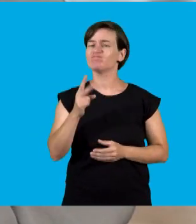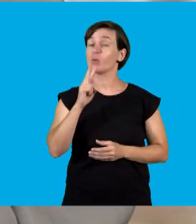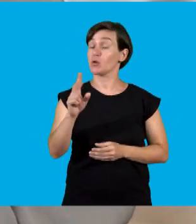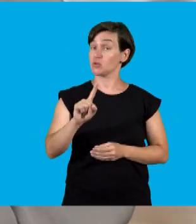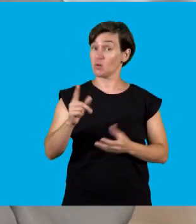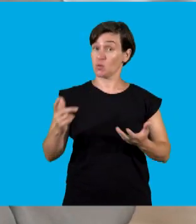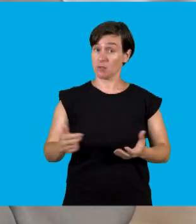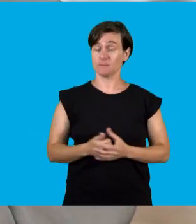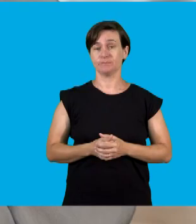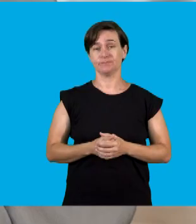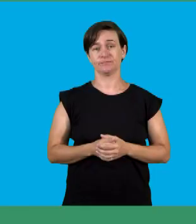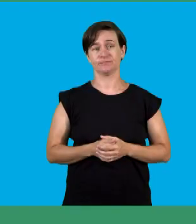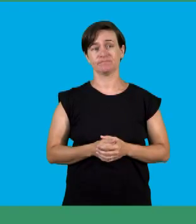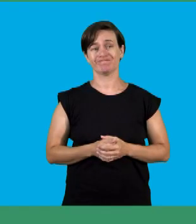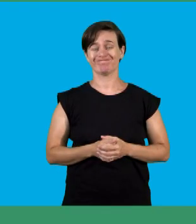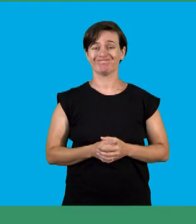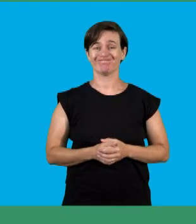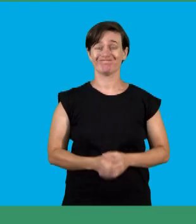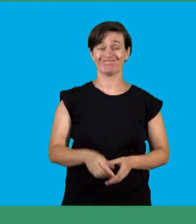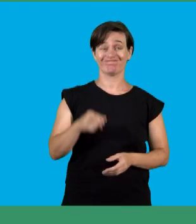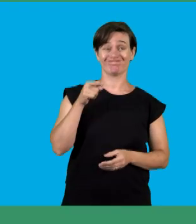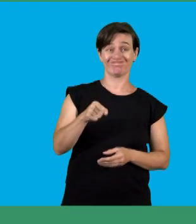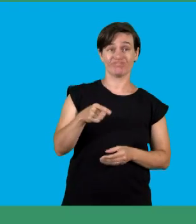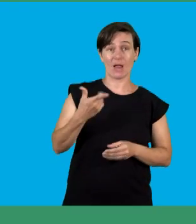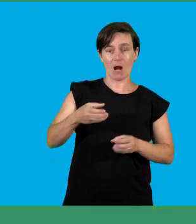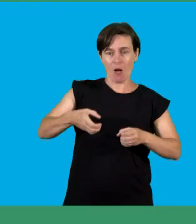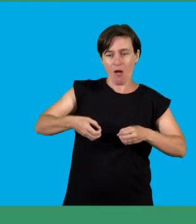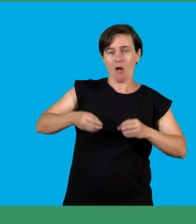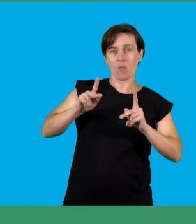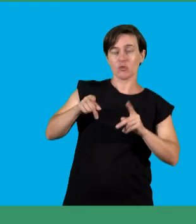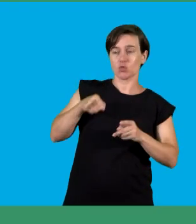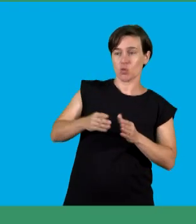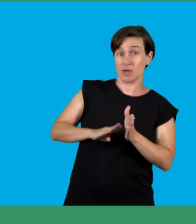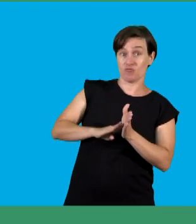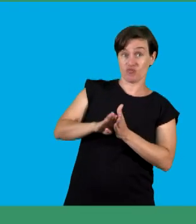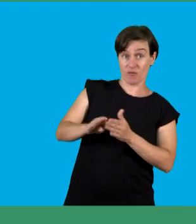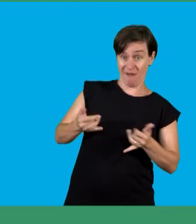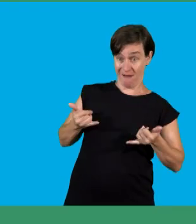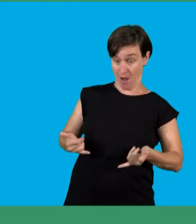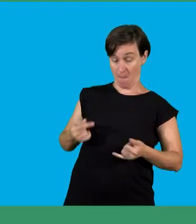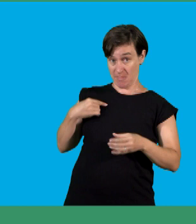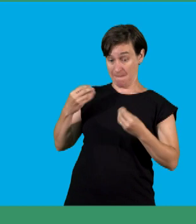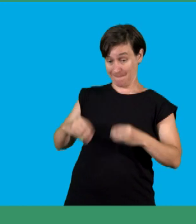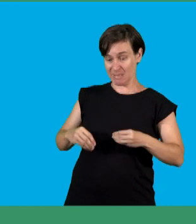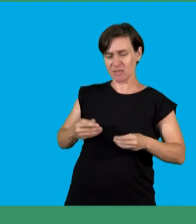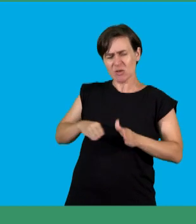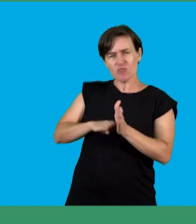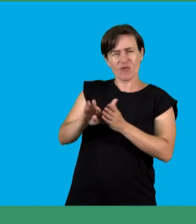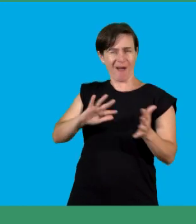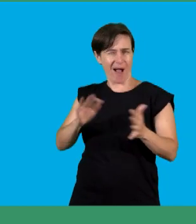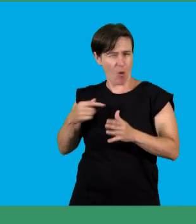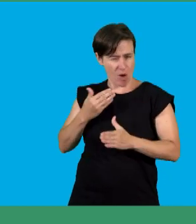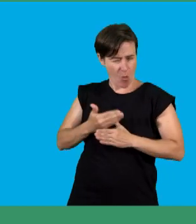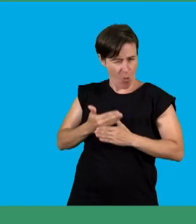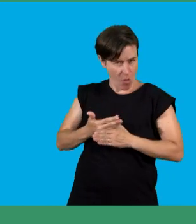see the answer. All right, it says here, it is a chance to improve the current operations of a